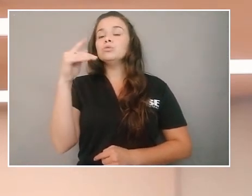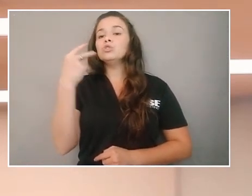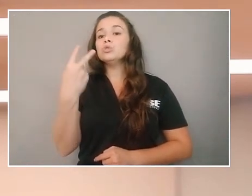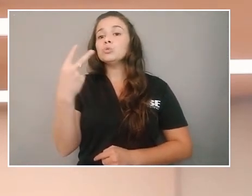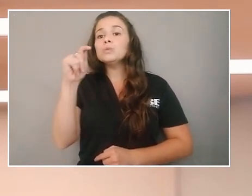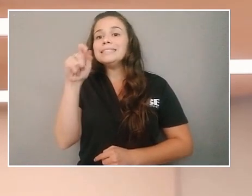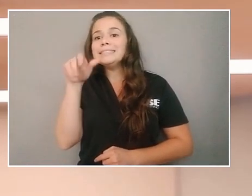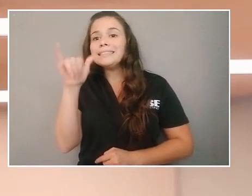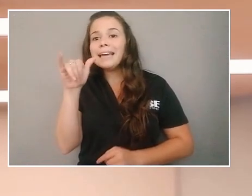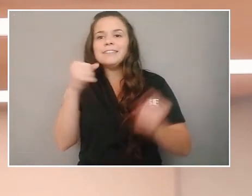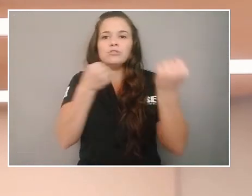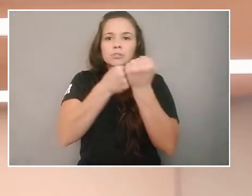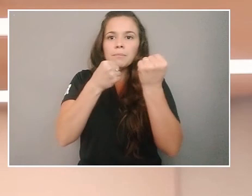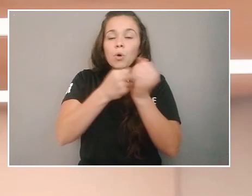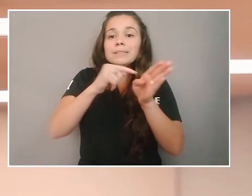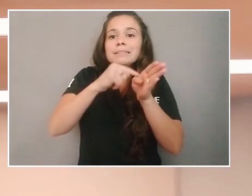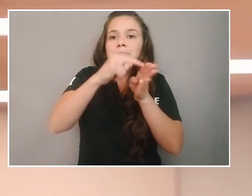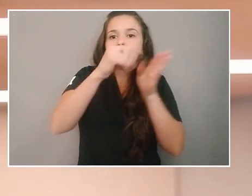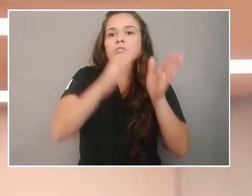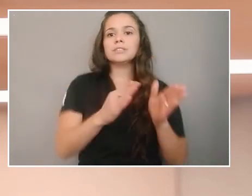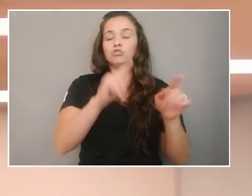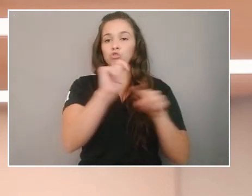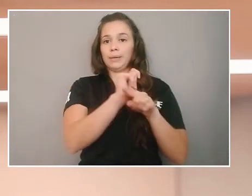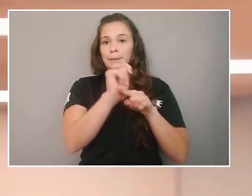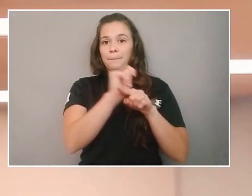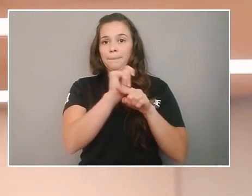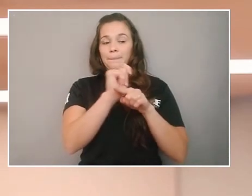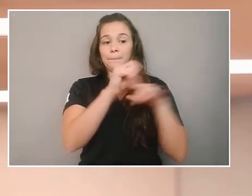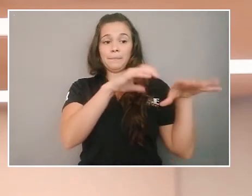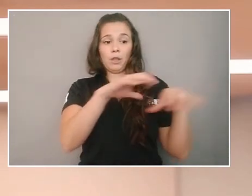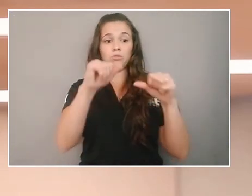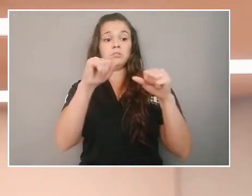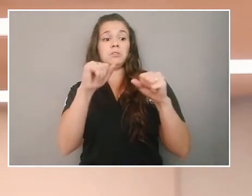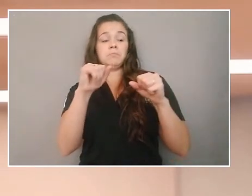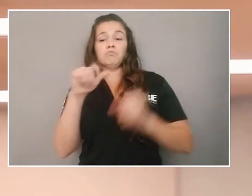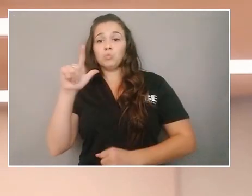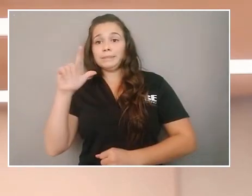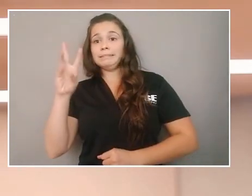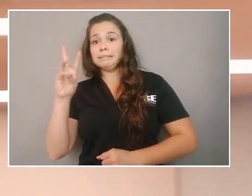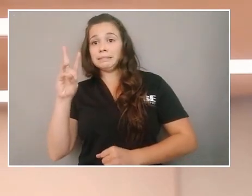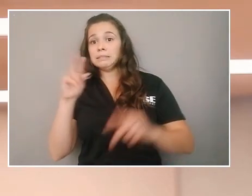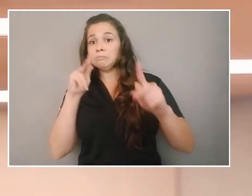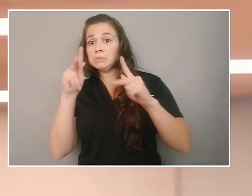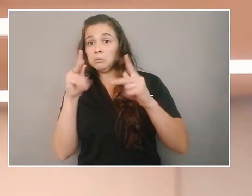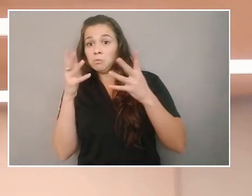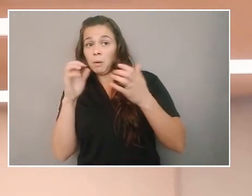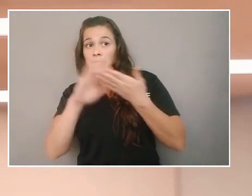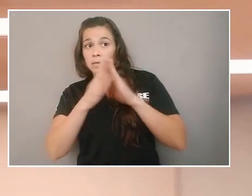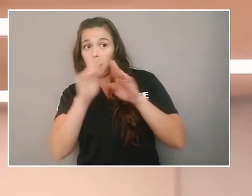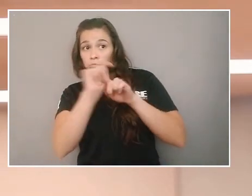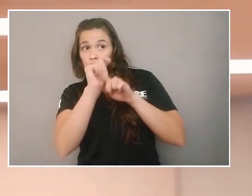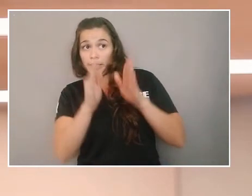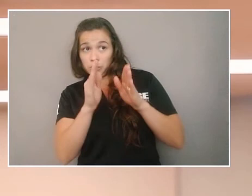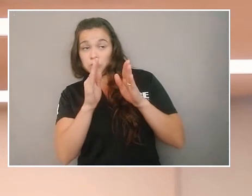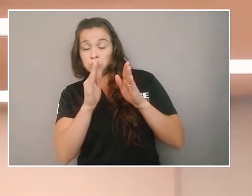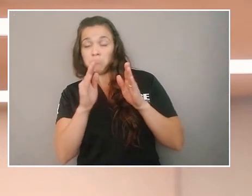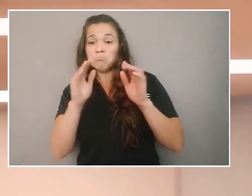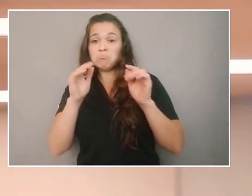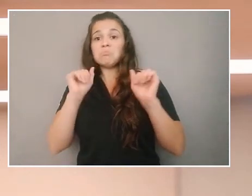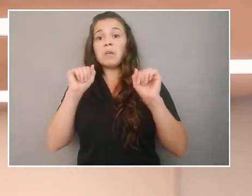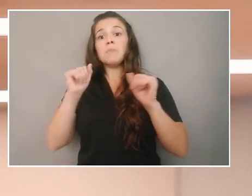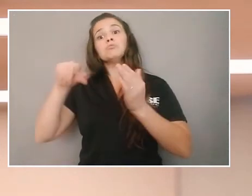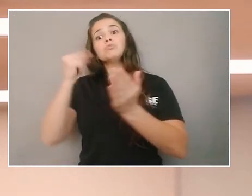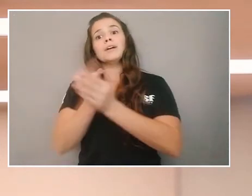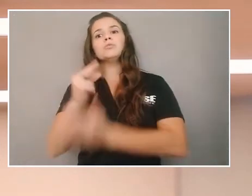trainings were held with a total of 26 trainees attending and 22 graduating. These